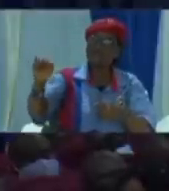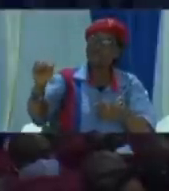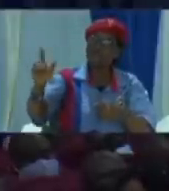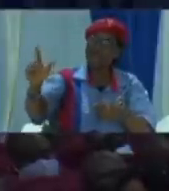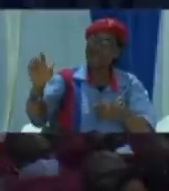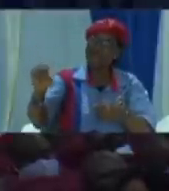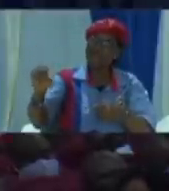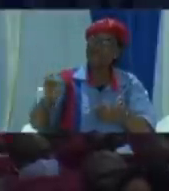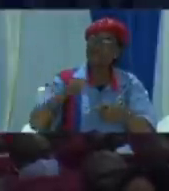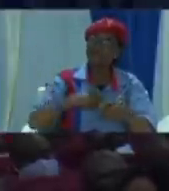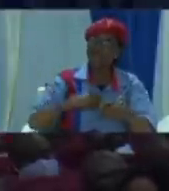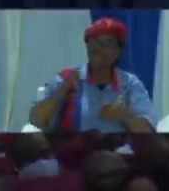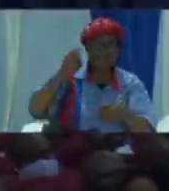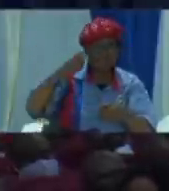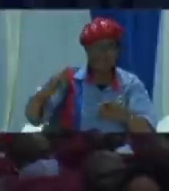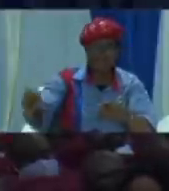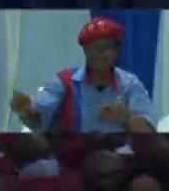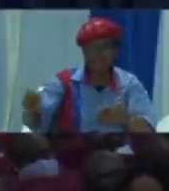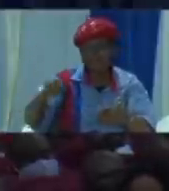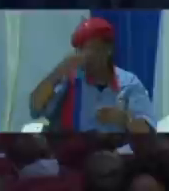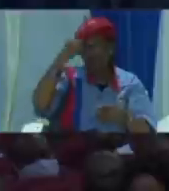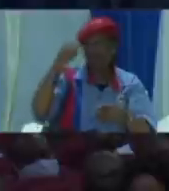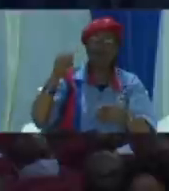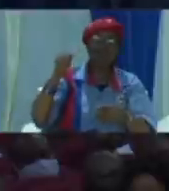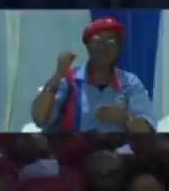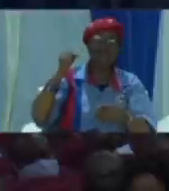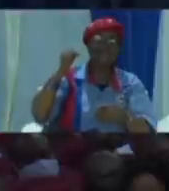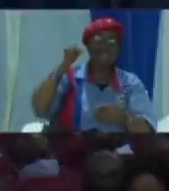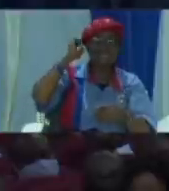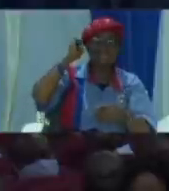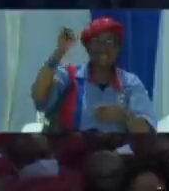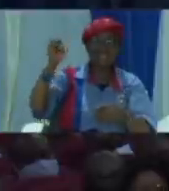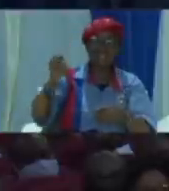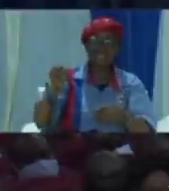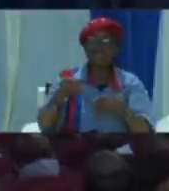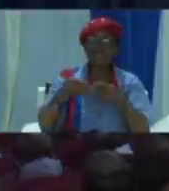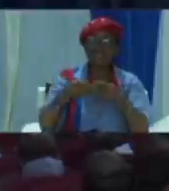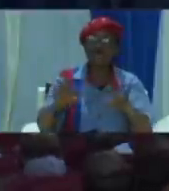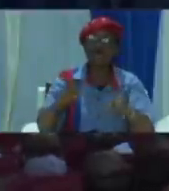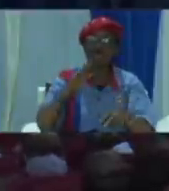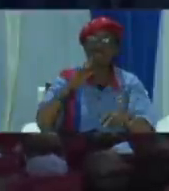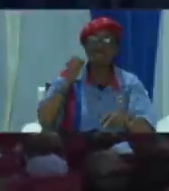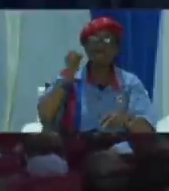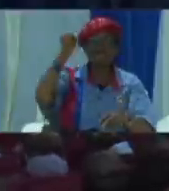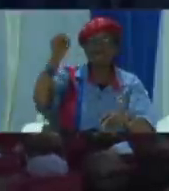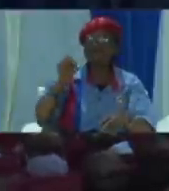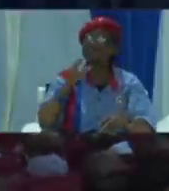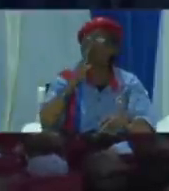iya re rele ogbo. But we step into the house. Asi dese wonu ile.